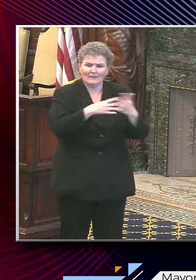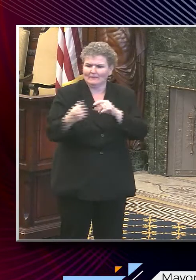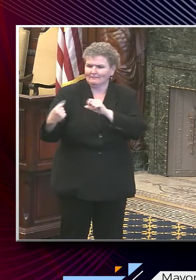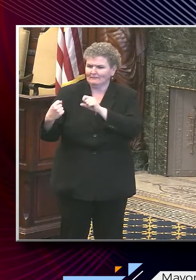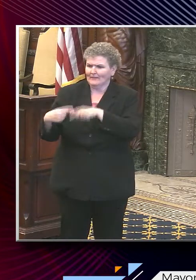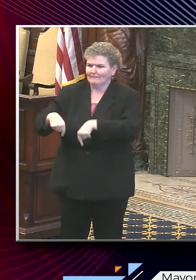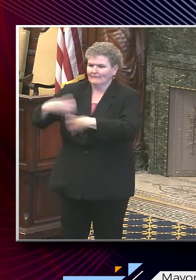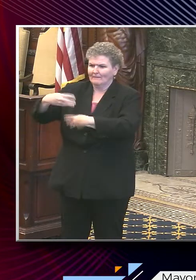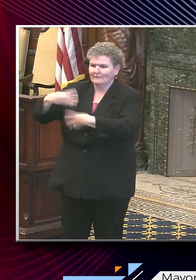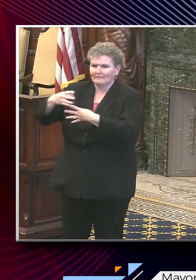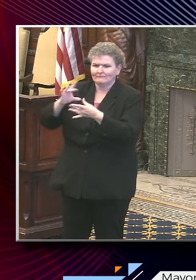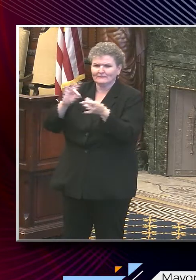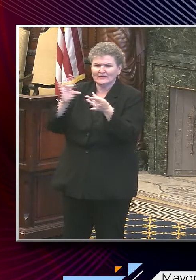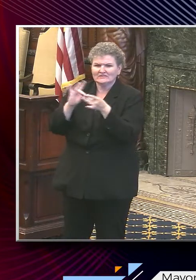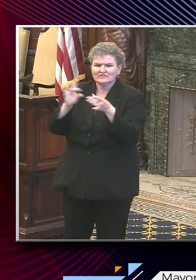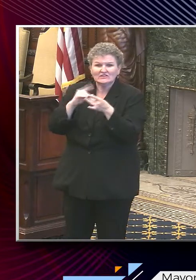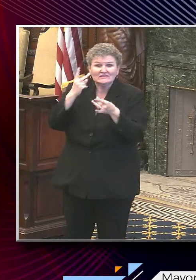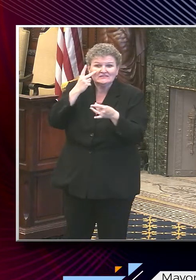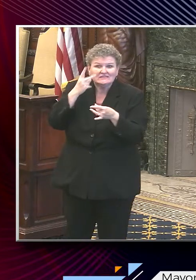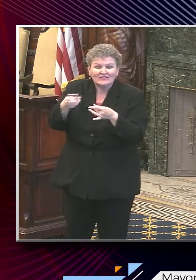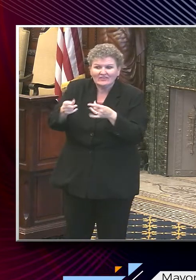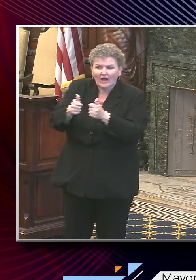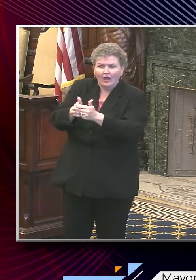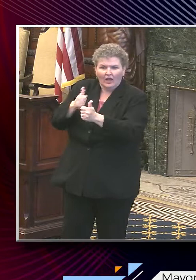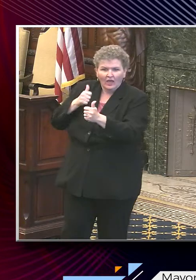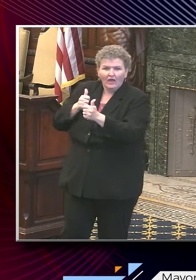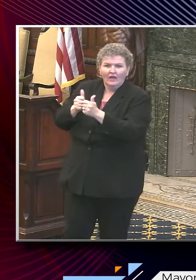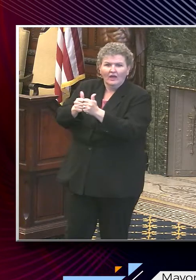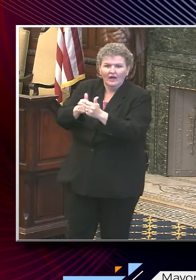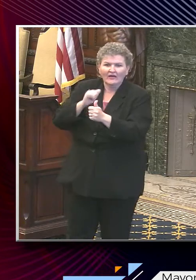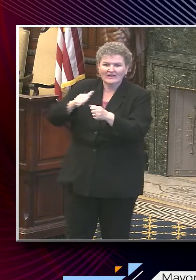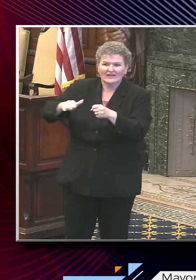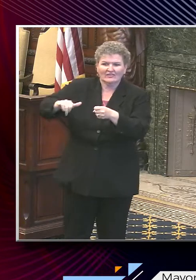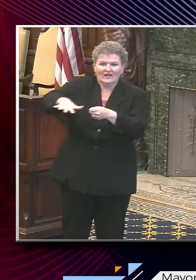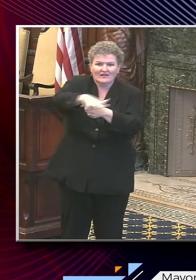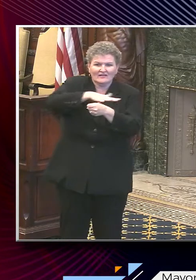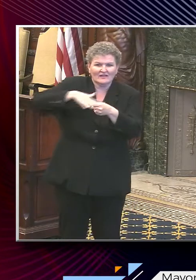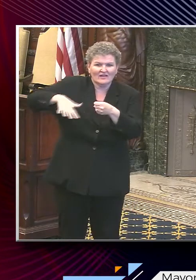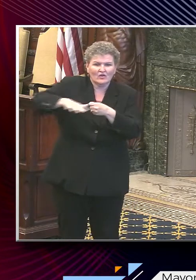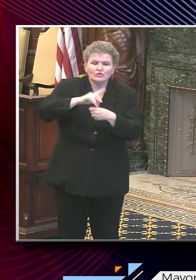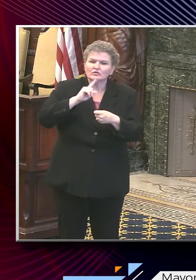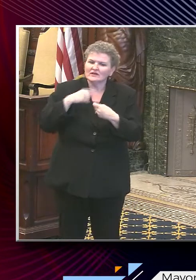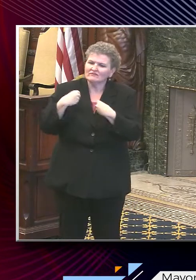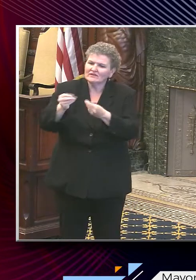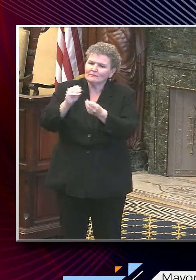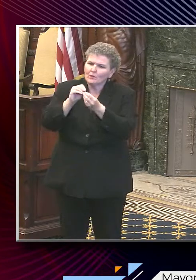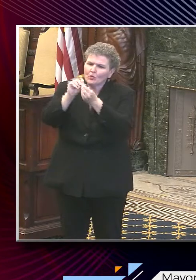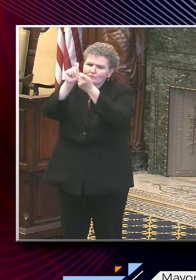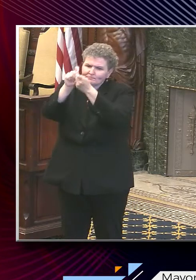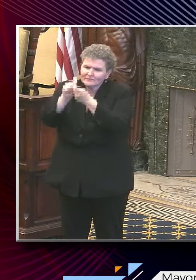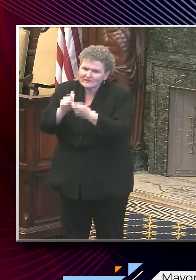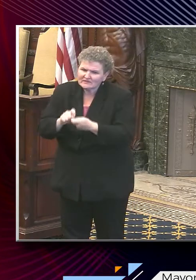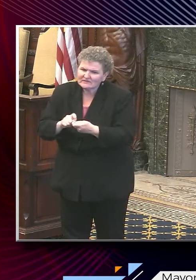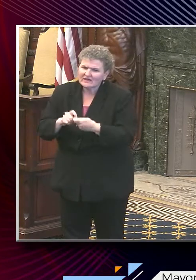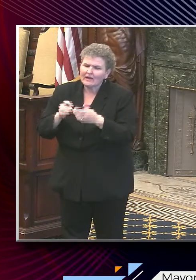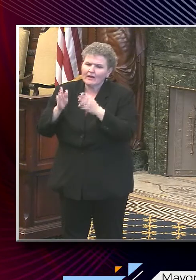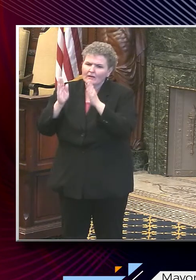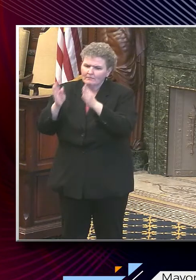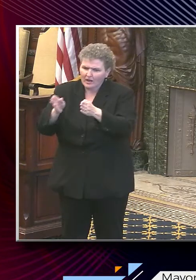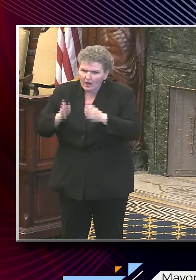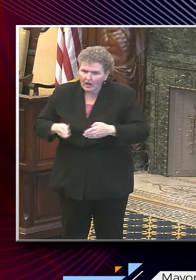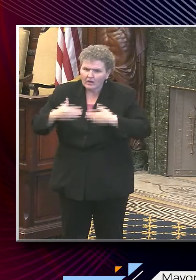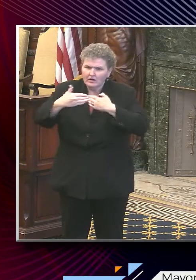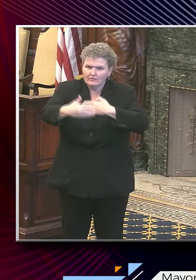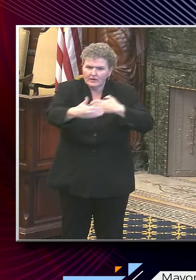if there are significant delays in certain areas of the city, and we can get pinpoint down to the block, or we can give a citywide